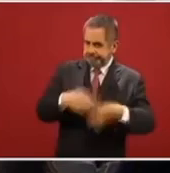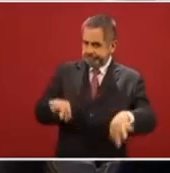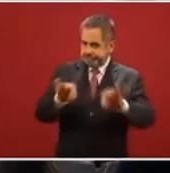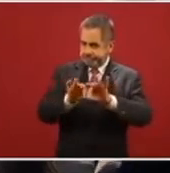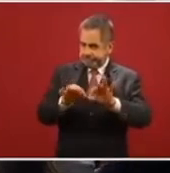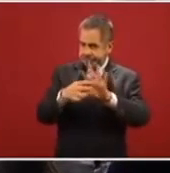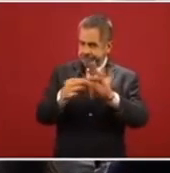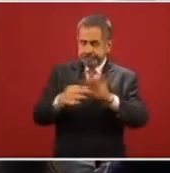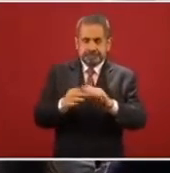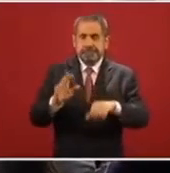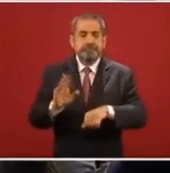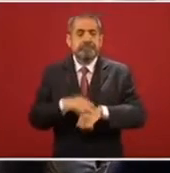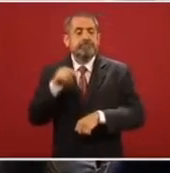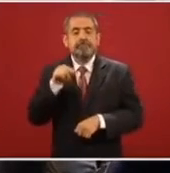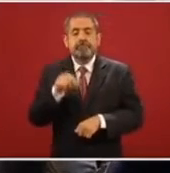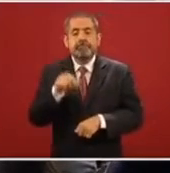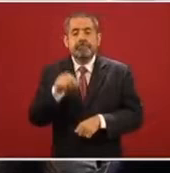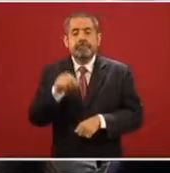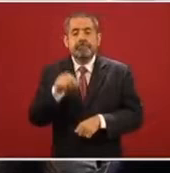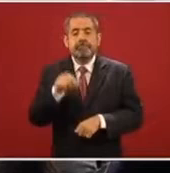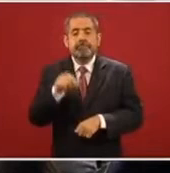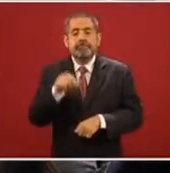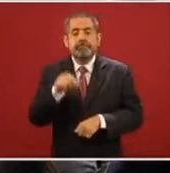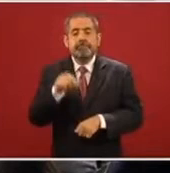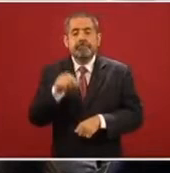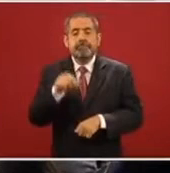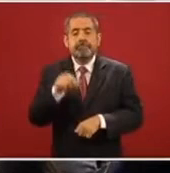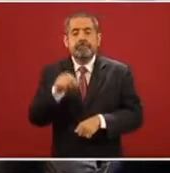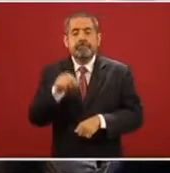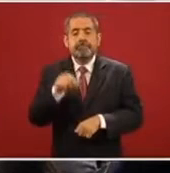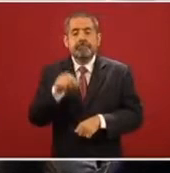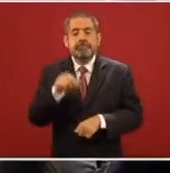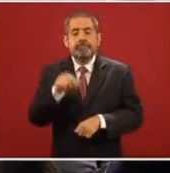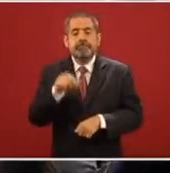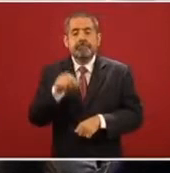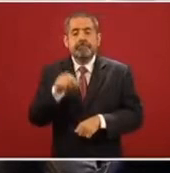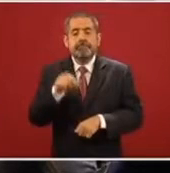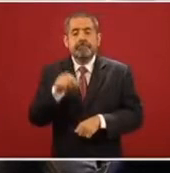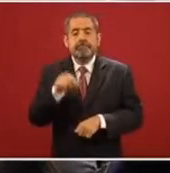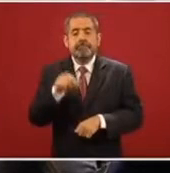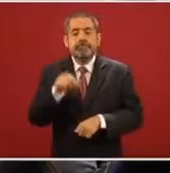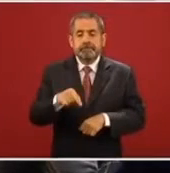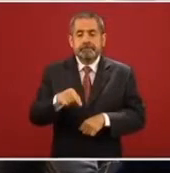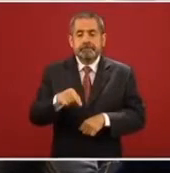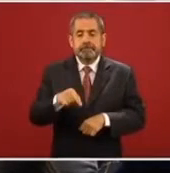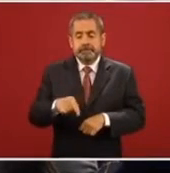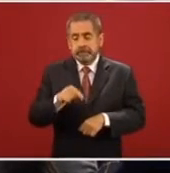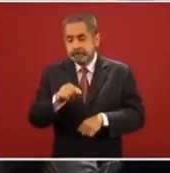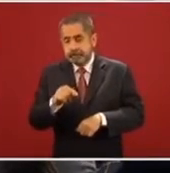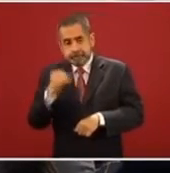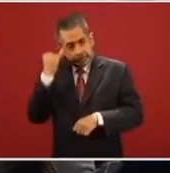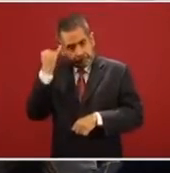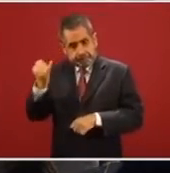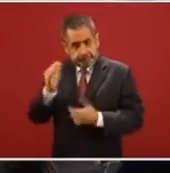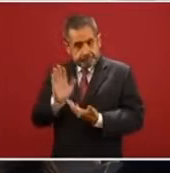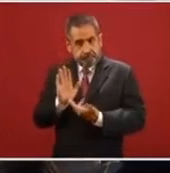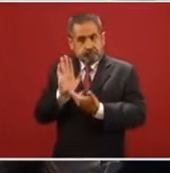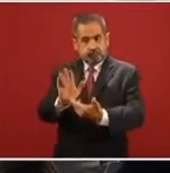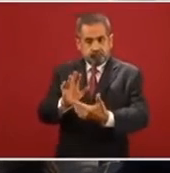porque puso al servicio because they put at its service de esta